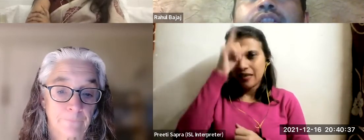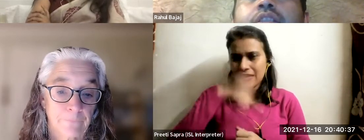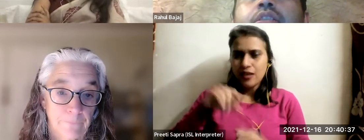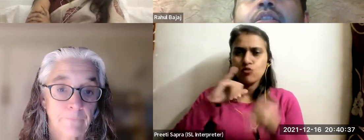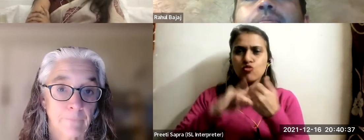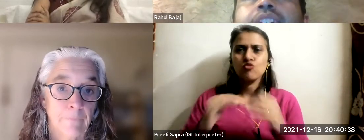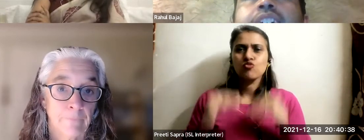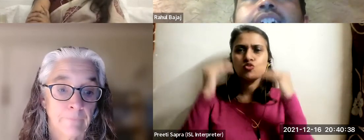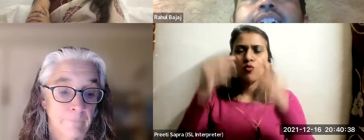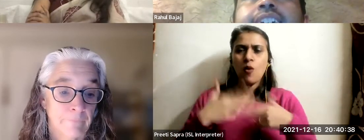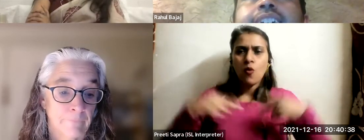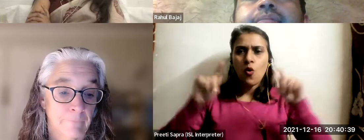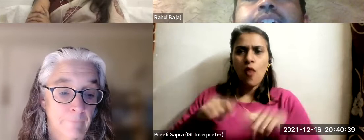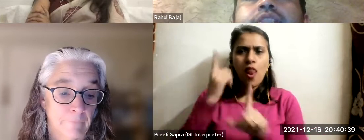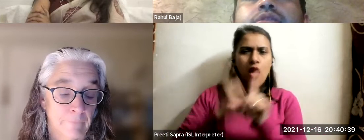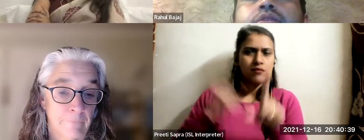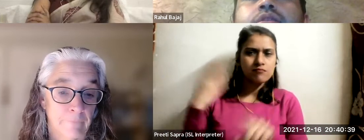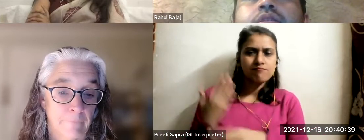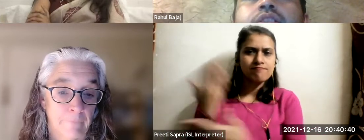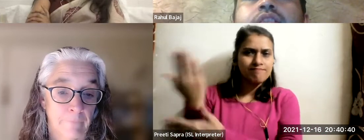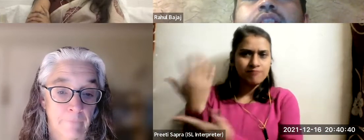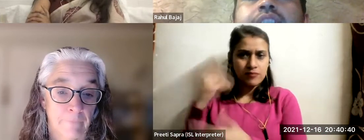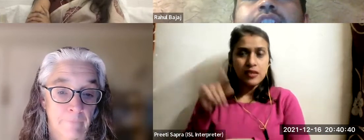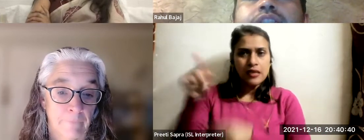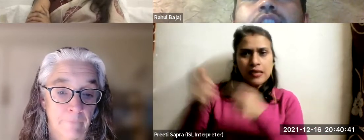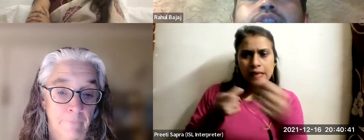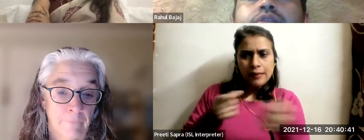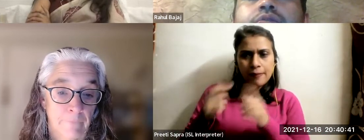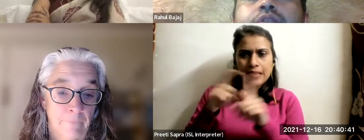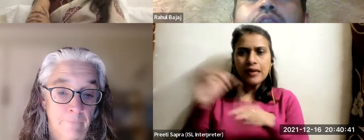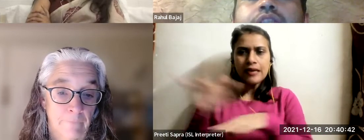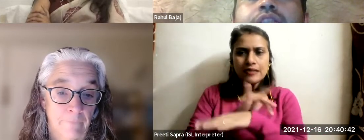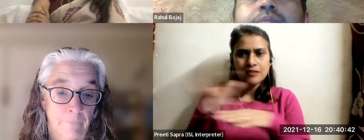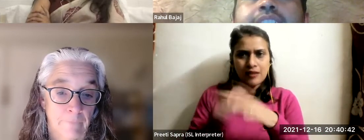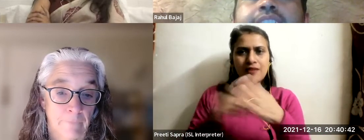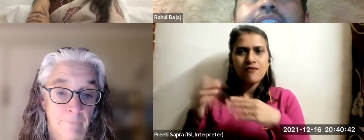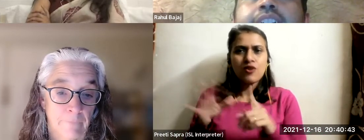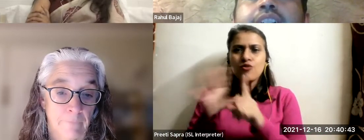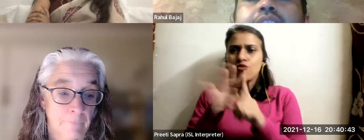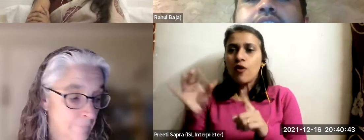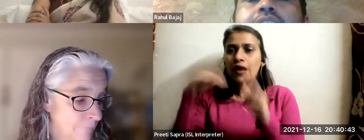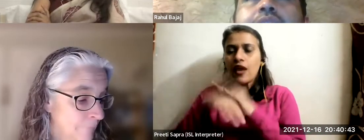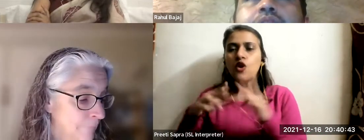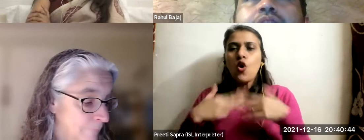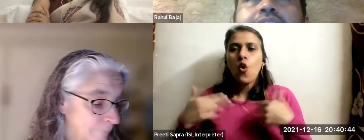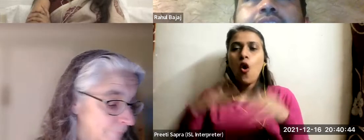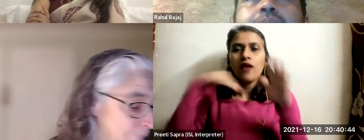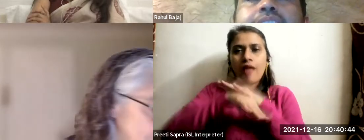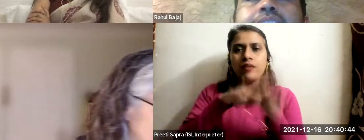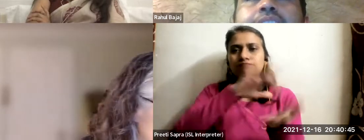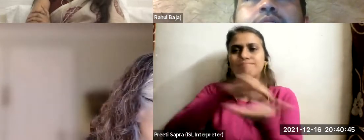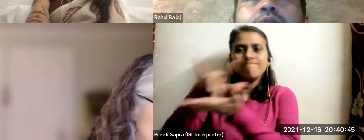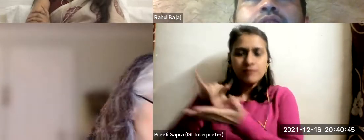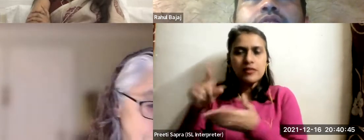Court last year, and he manages the digital infrastructure of the court system in India. And because he